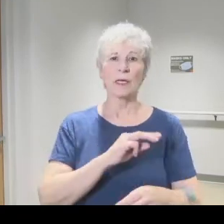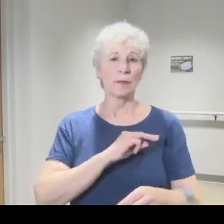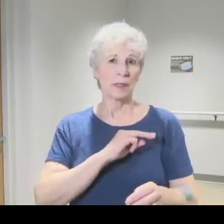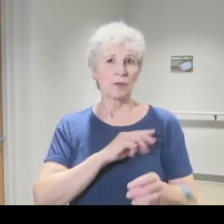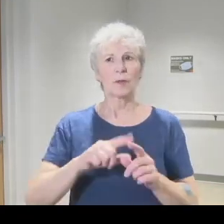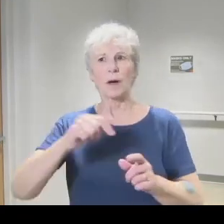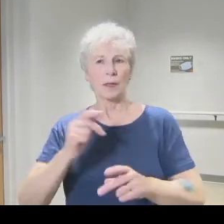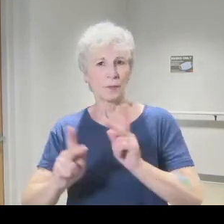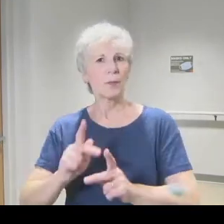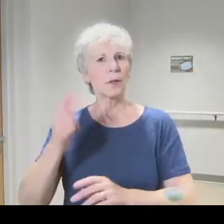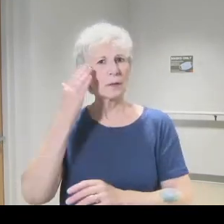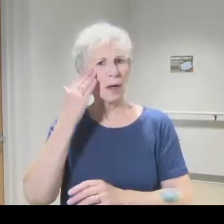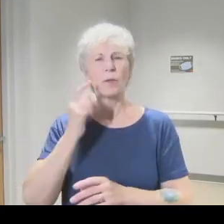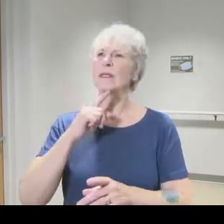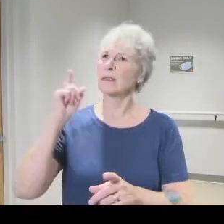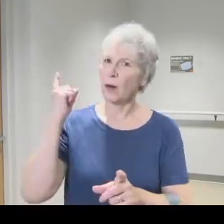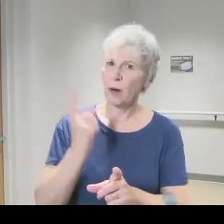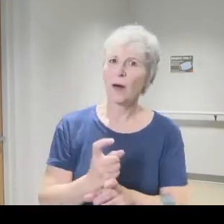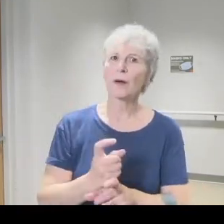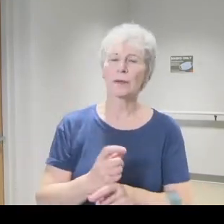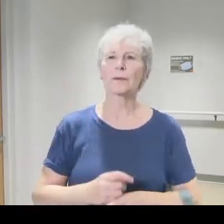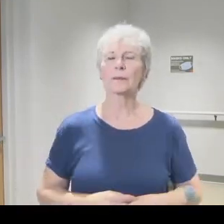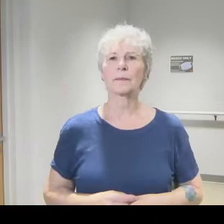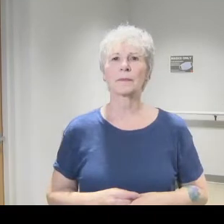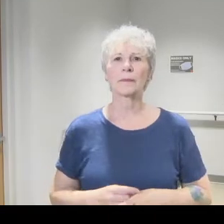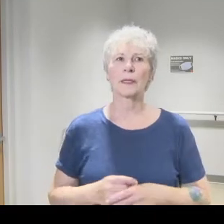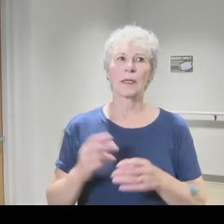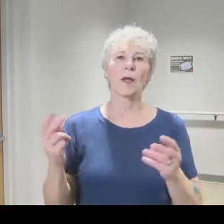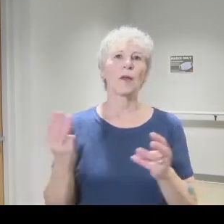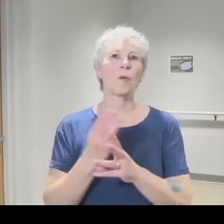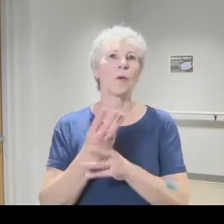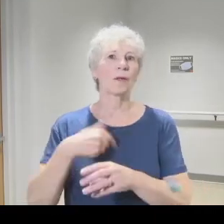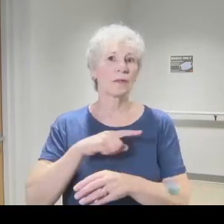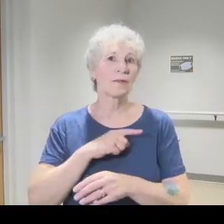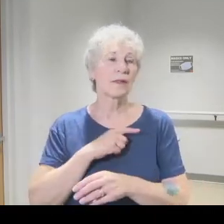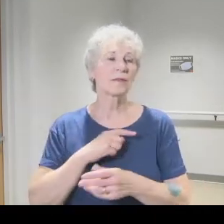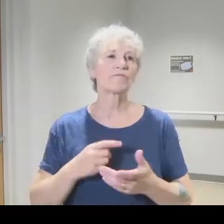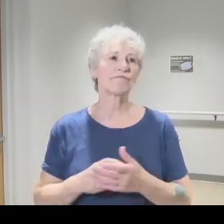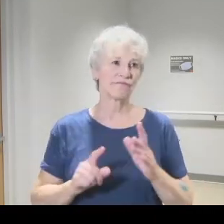same. It's really hard. And the worst of us comes out, parents.